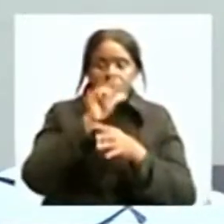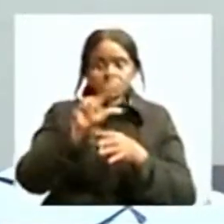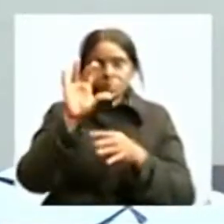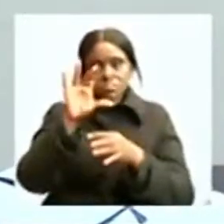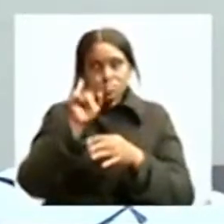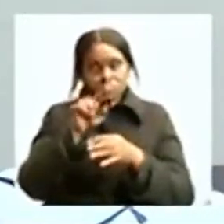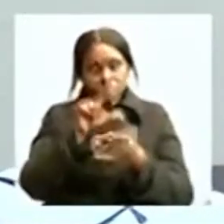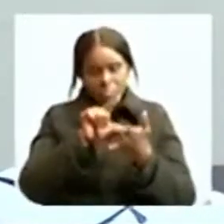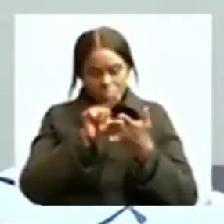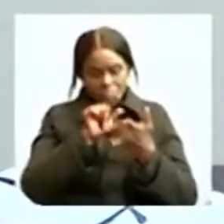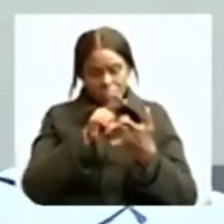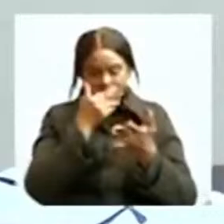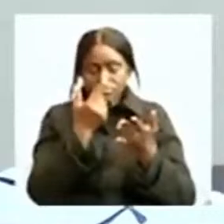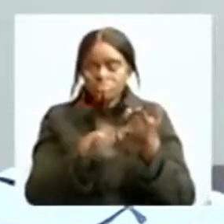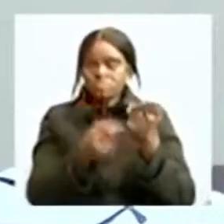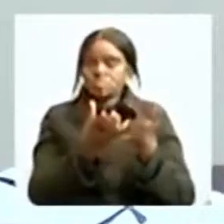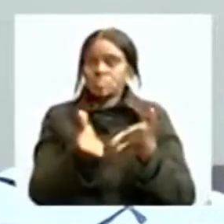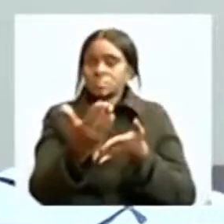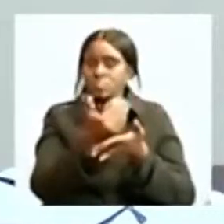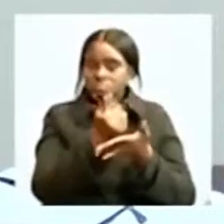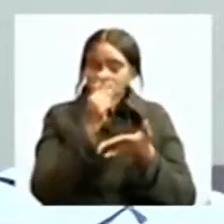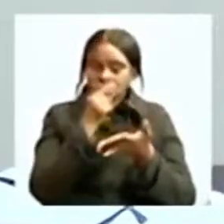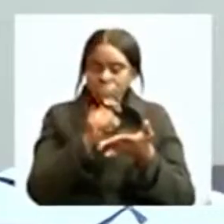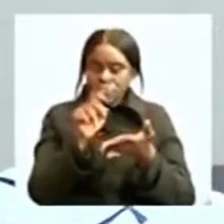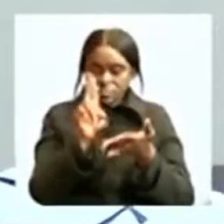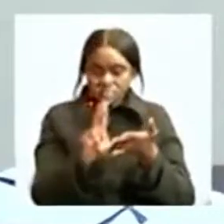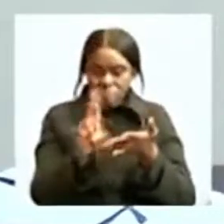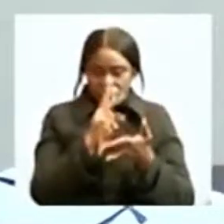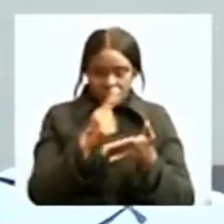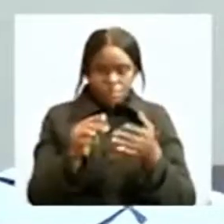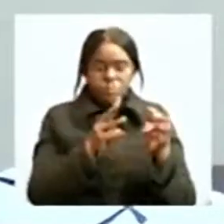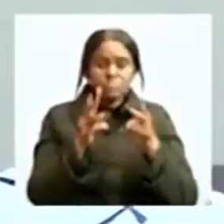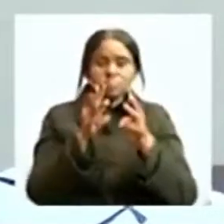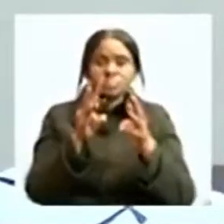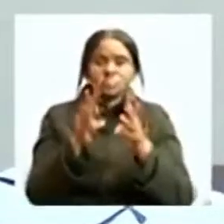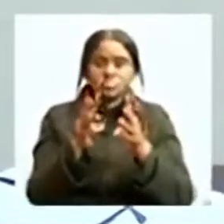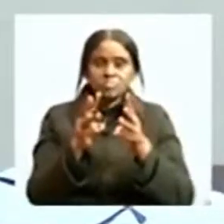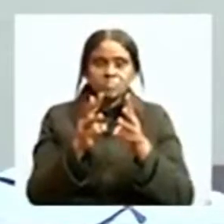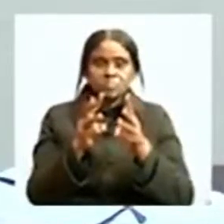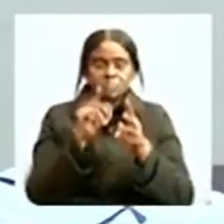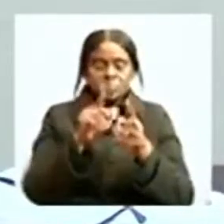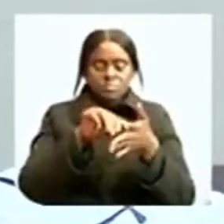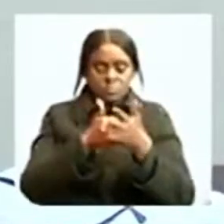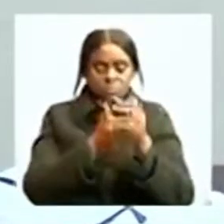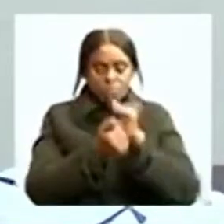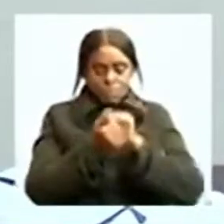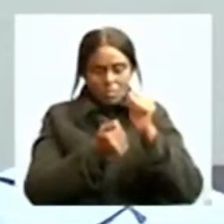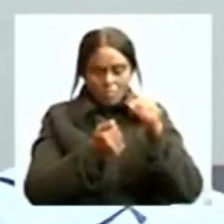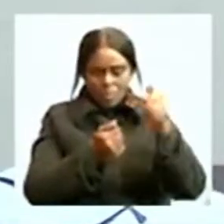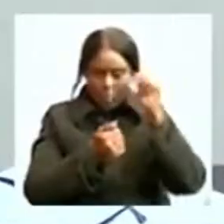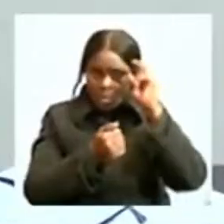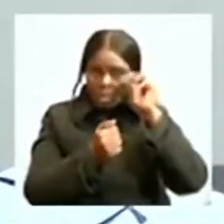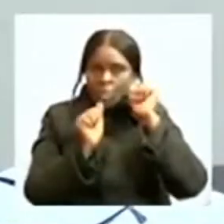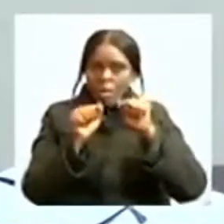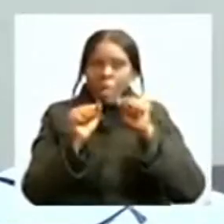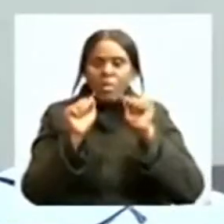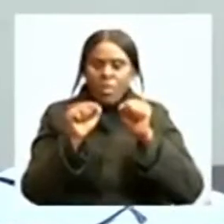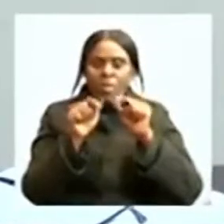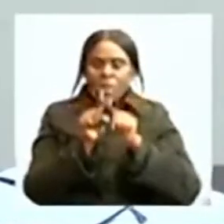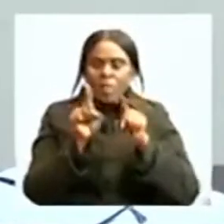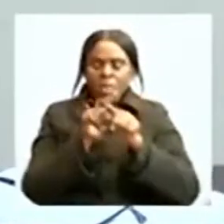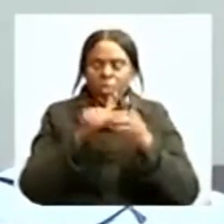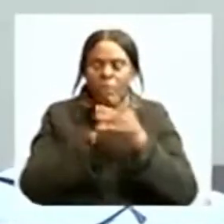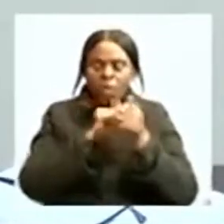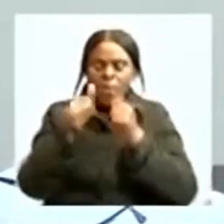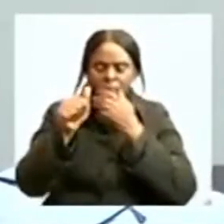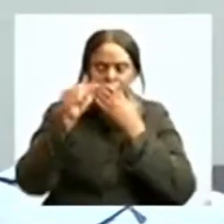that loans should be recovered using whatever means. That's how far a minister can go. That's how